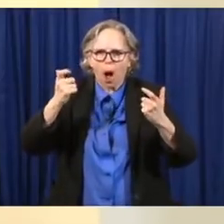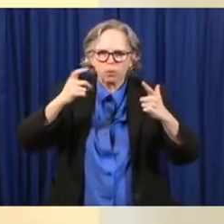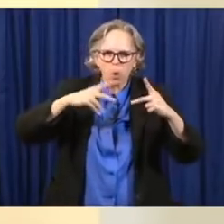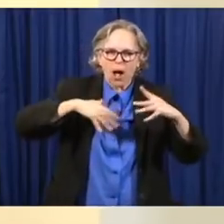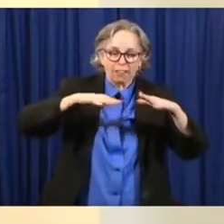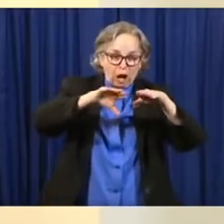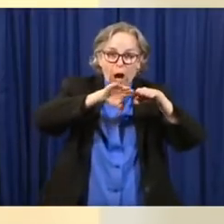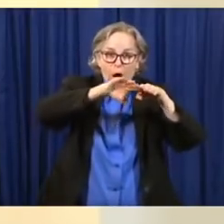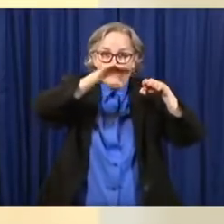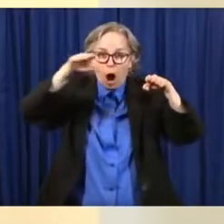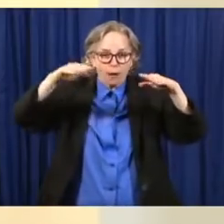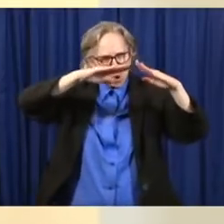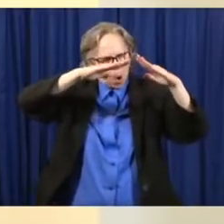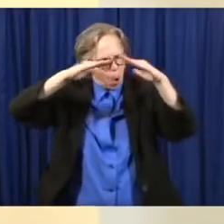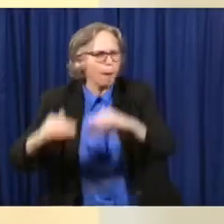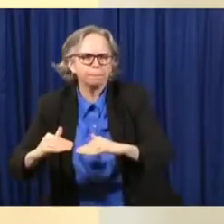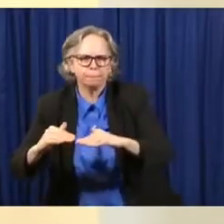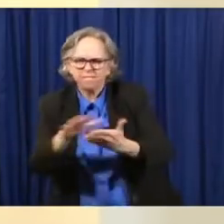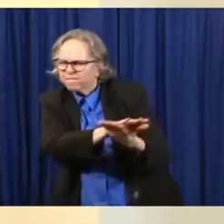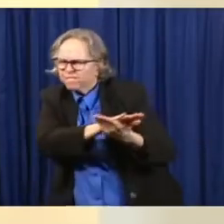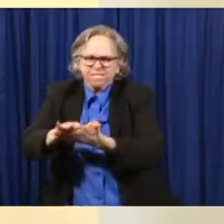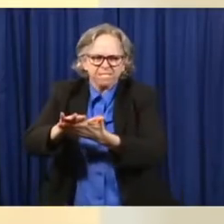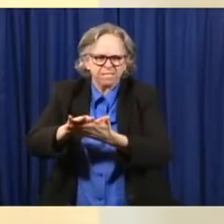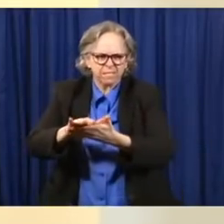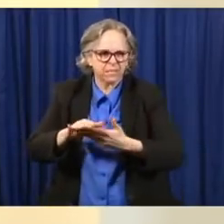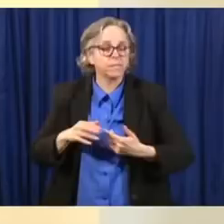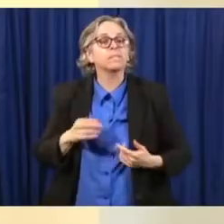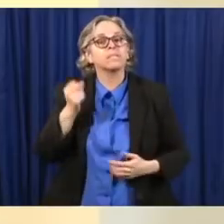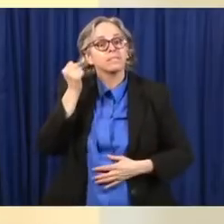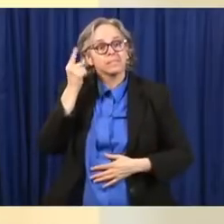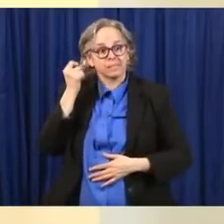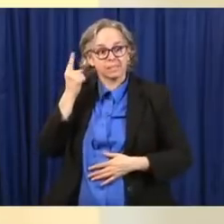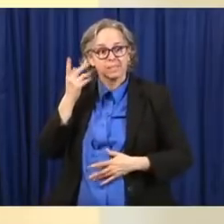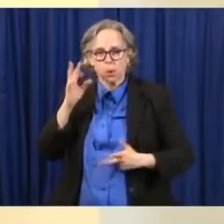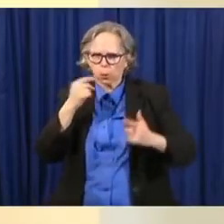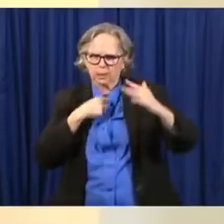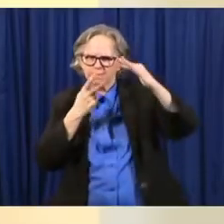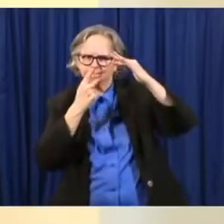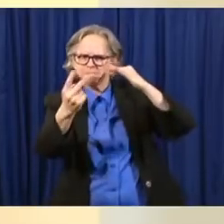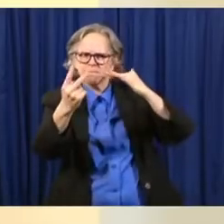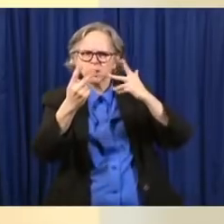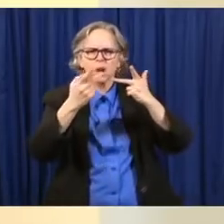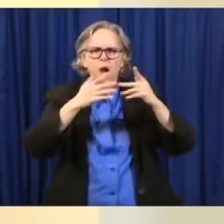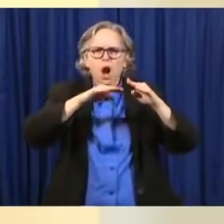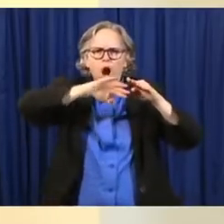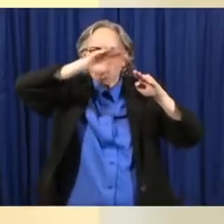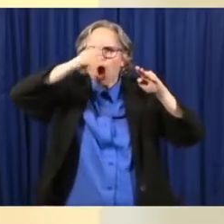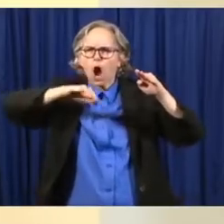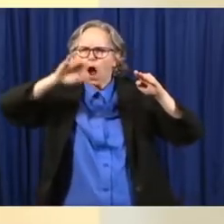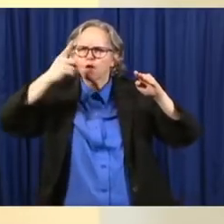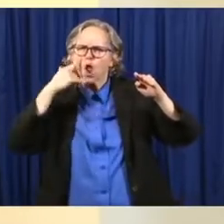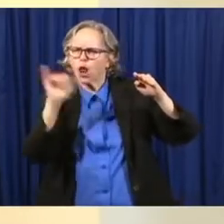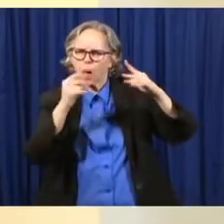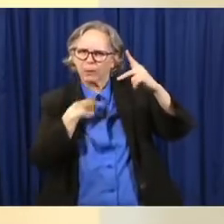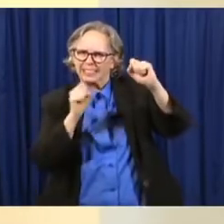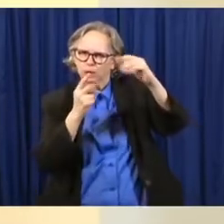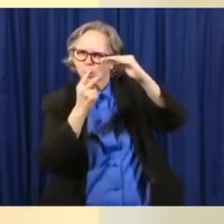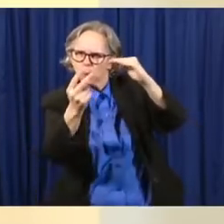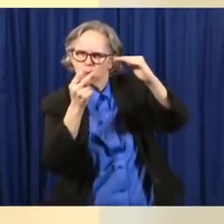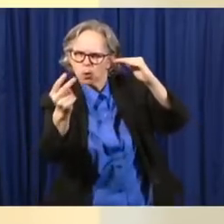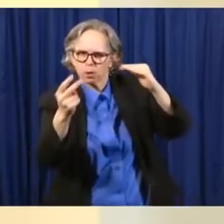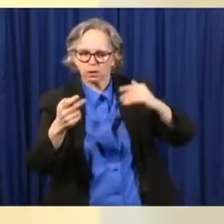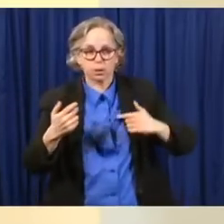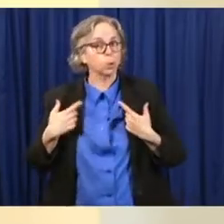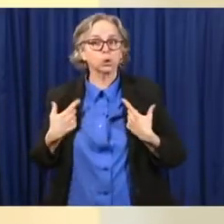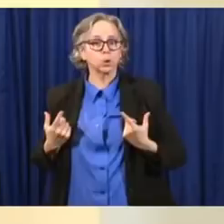want to stay ahead of the curve. And we are all enduring what was a blunt instrument, a blunt surgical